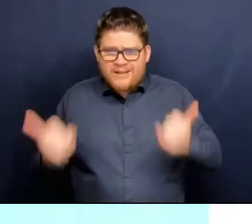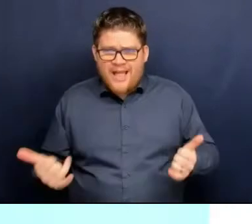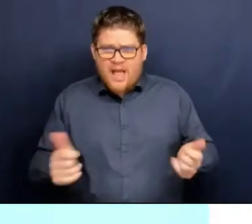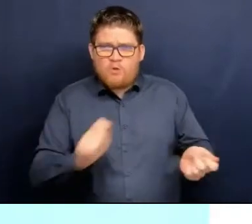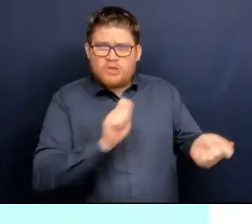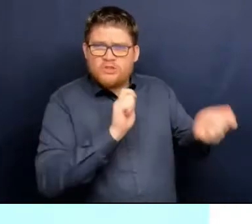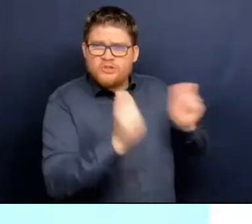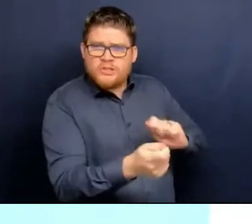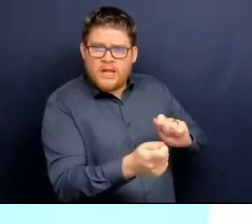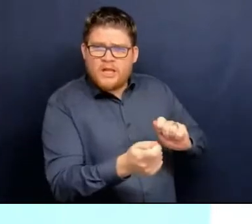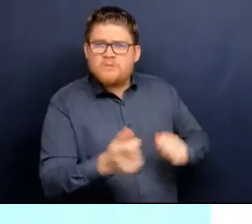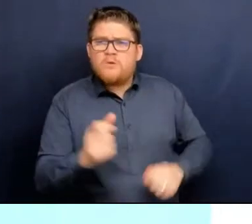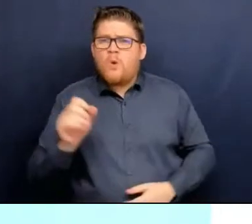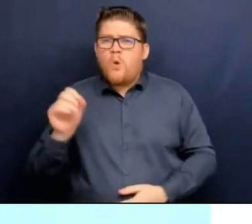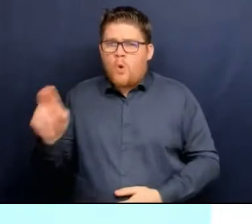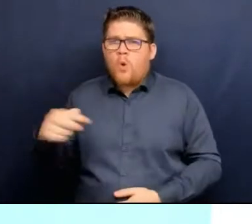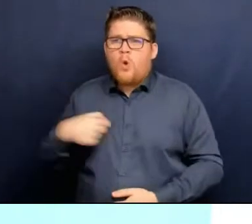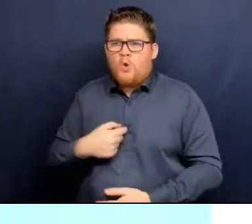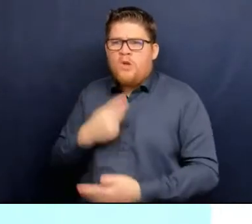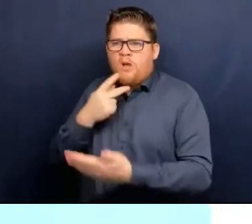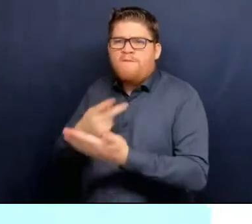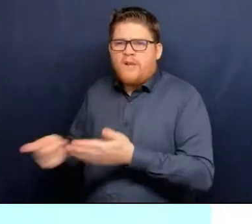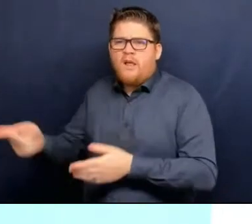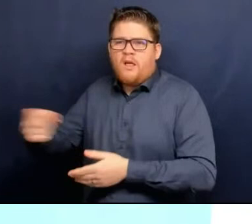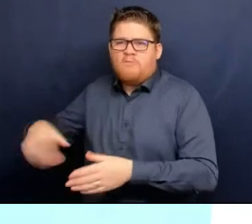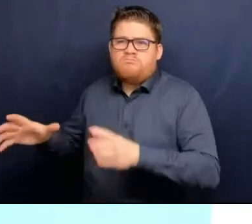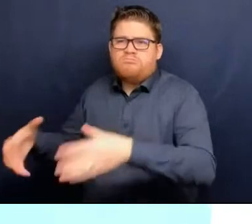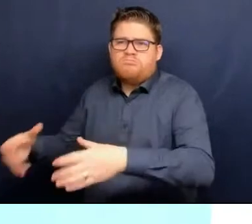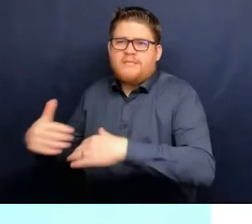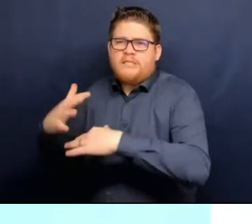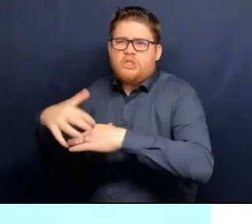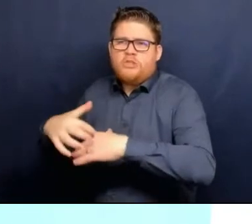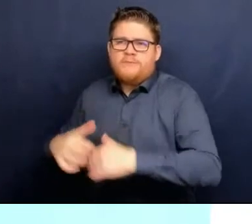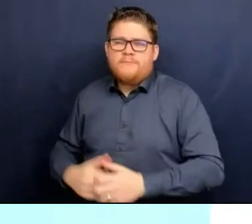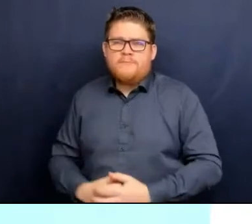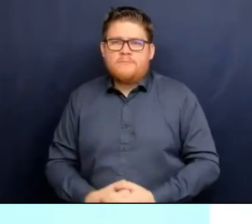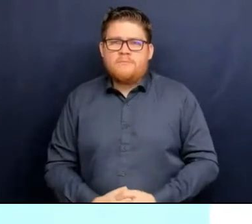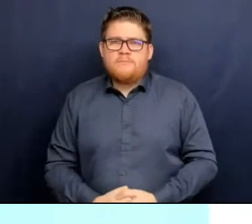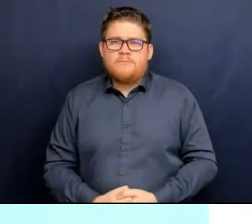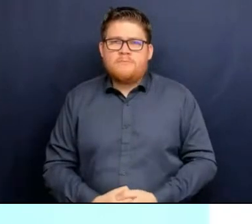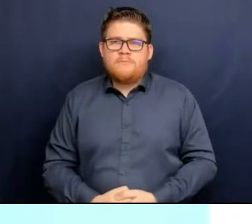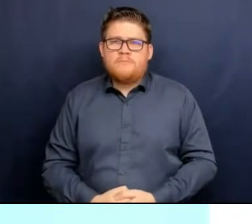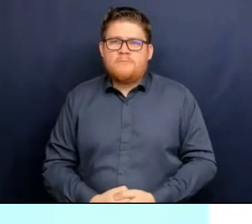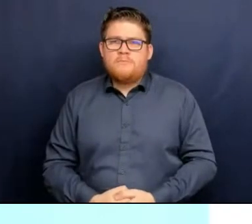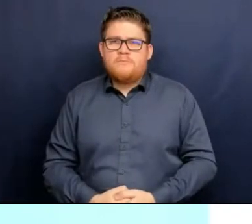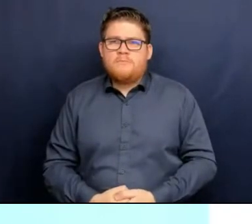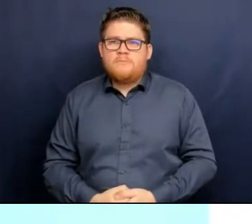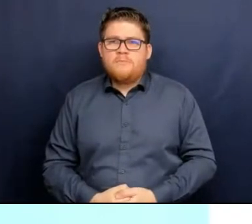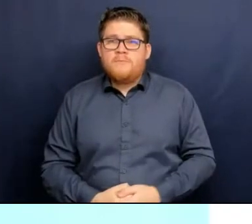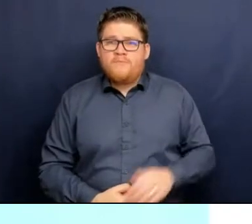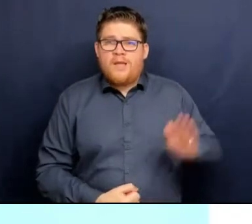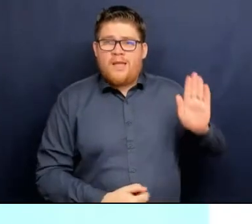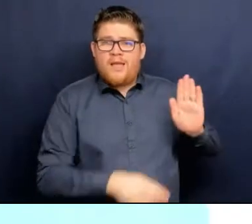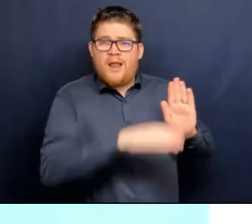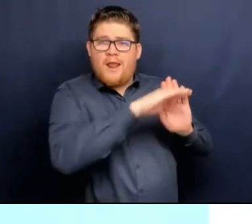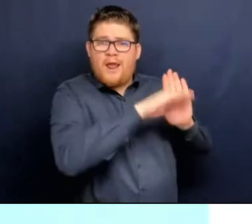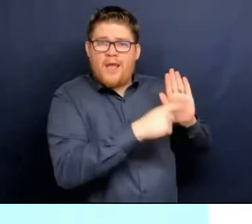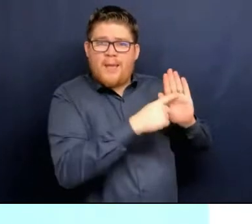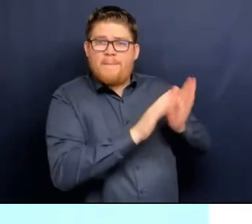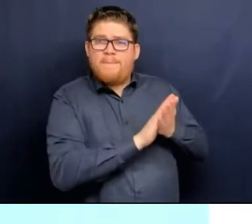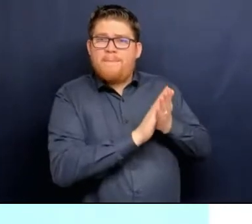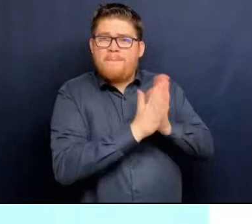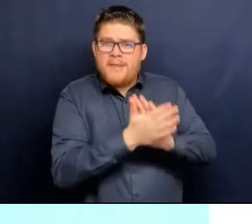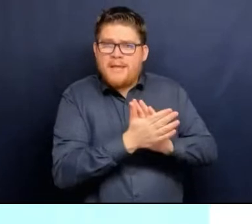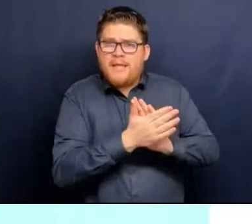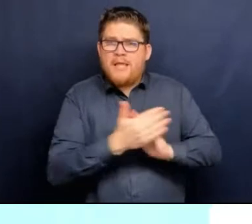First Nations and BC have adopted the justice strategy, and that is a roadmap. Implementation has been a struggle, supporting and funding